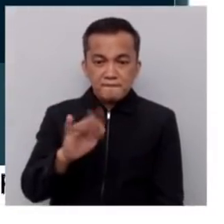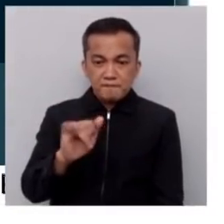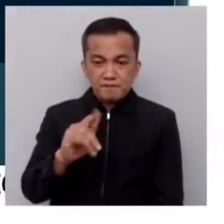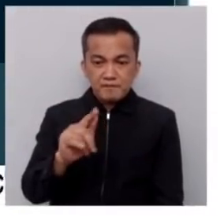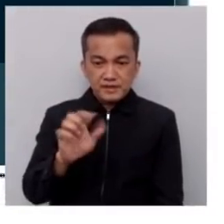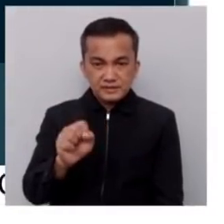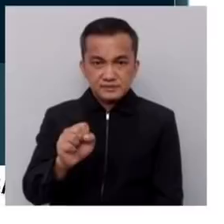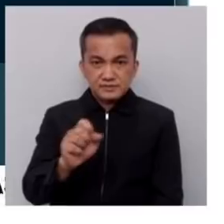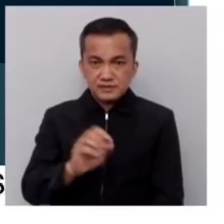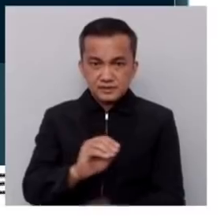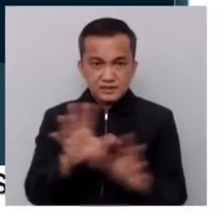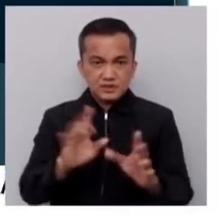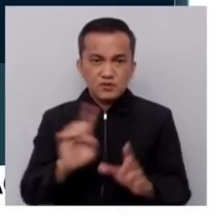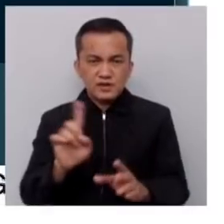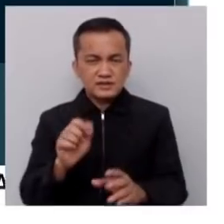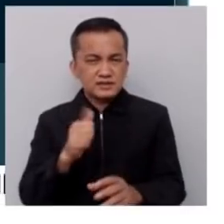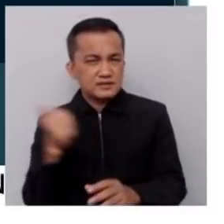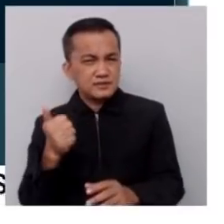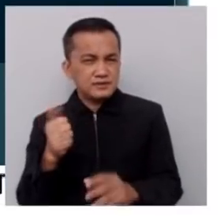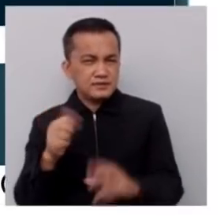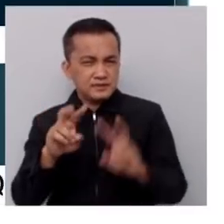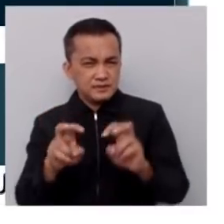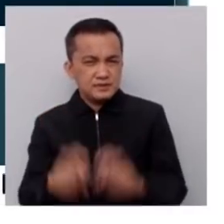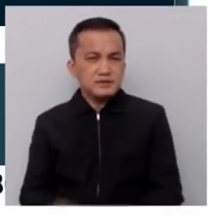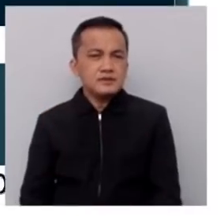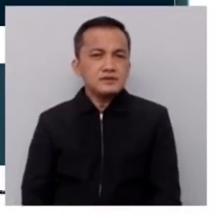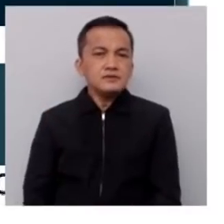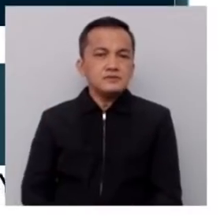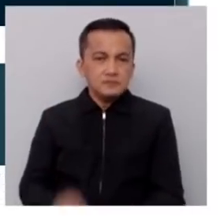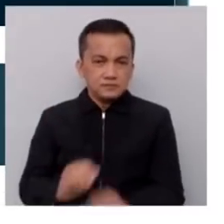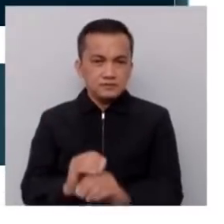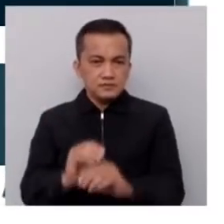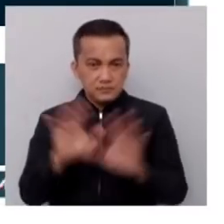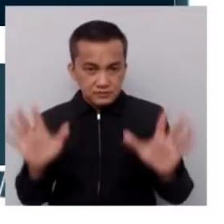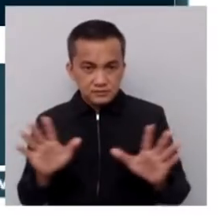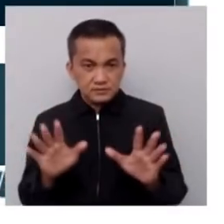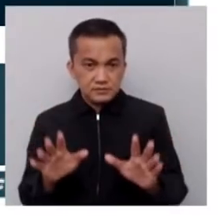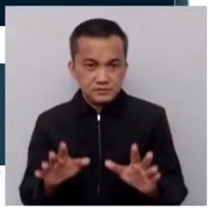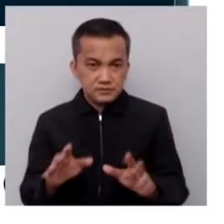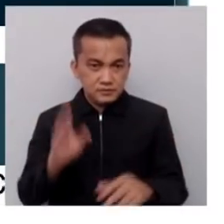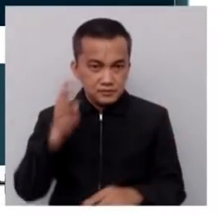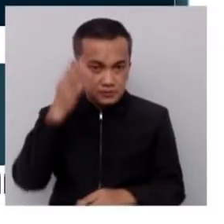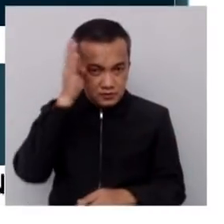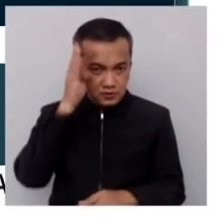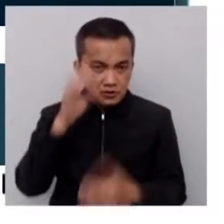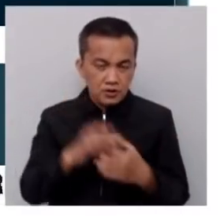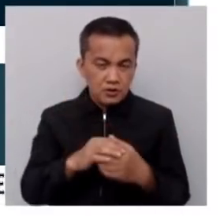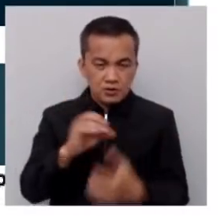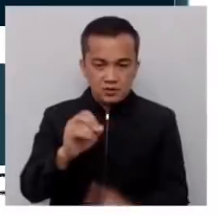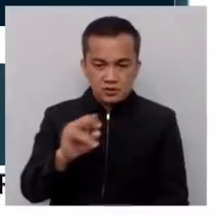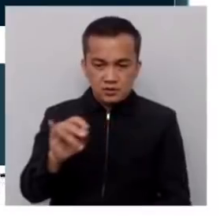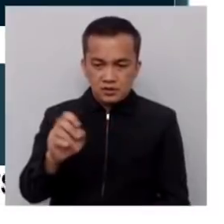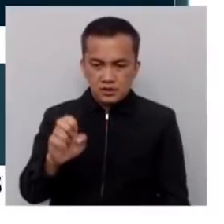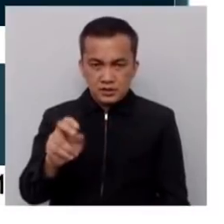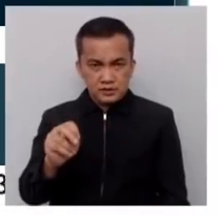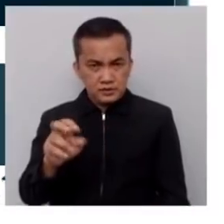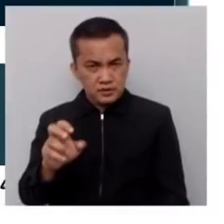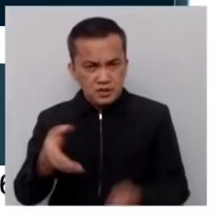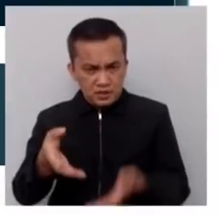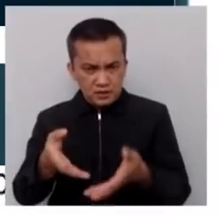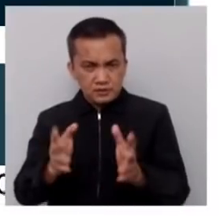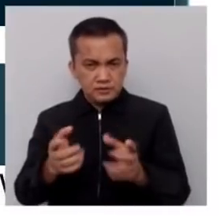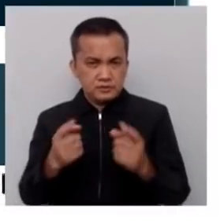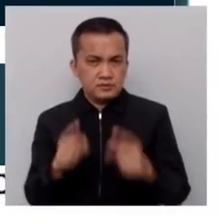has to be investigated upon? It is very clear that the Bureau of Corrections allowed this to happen. It is very